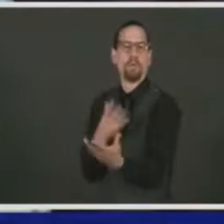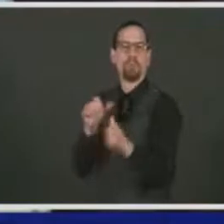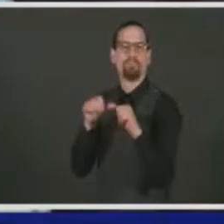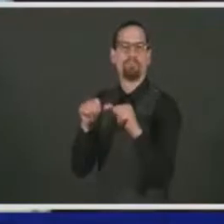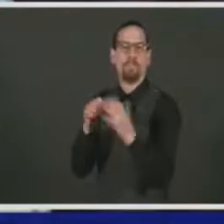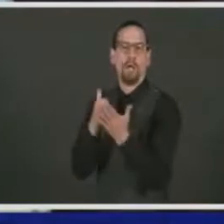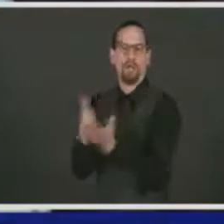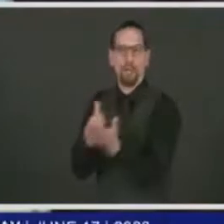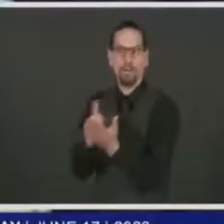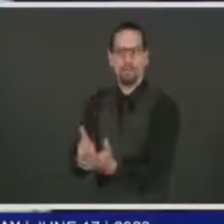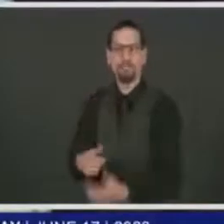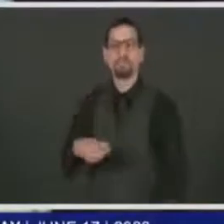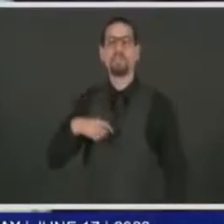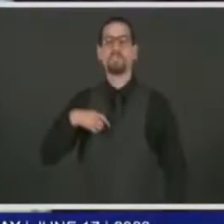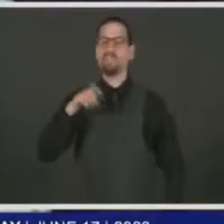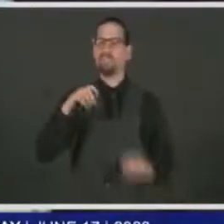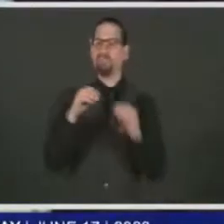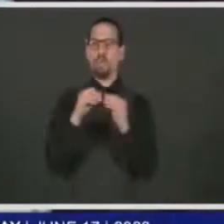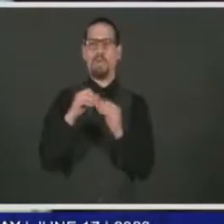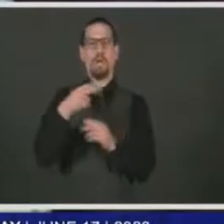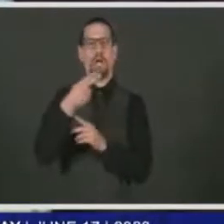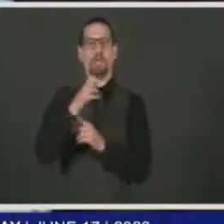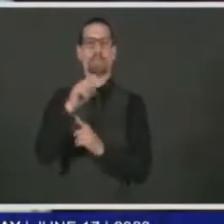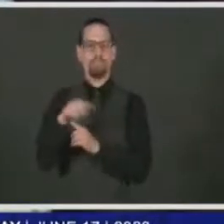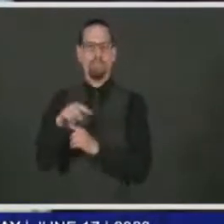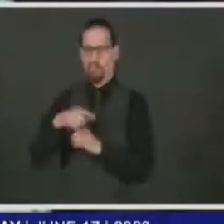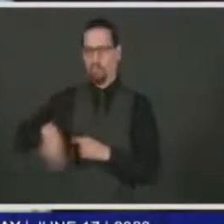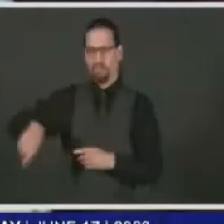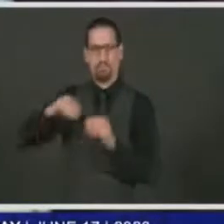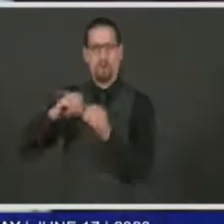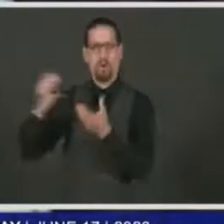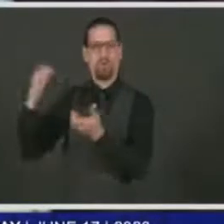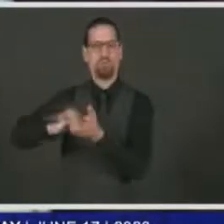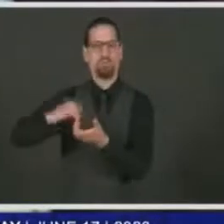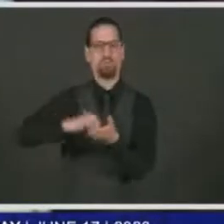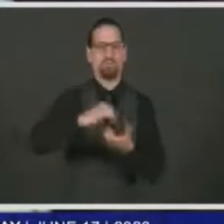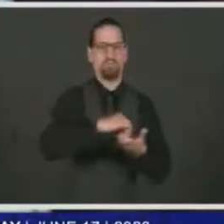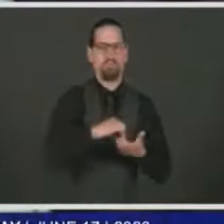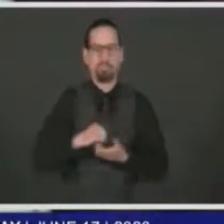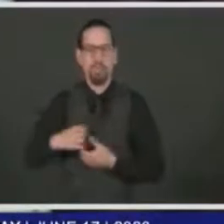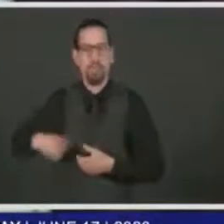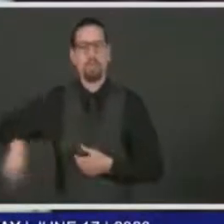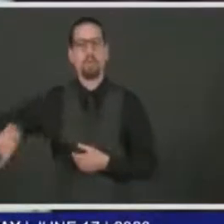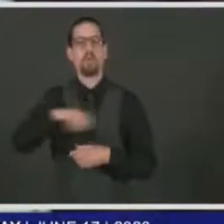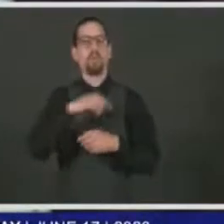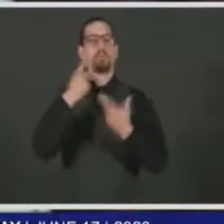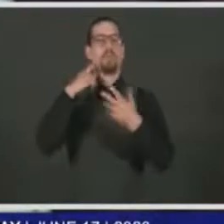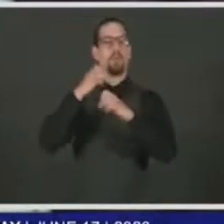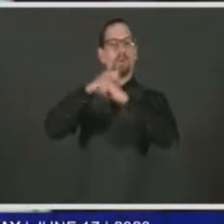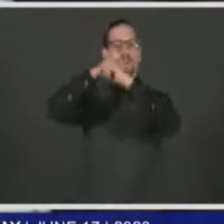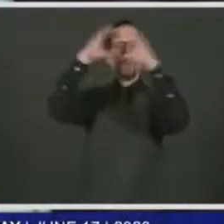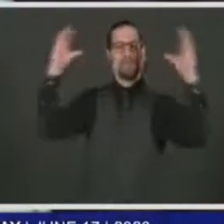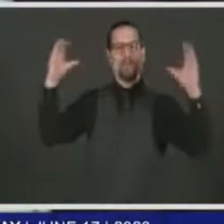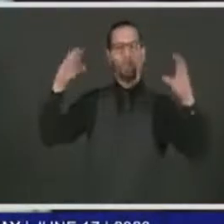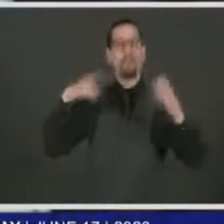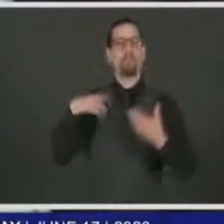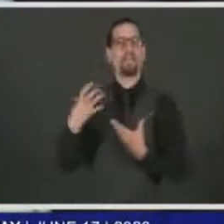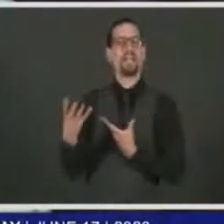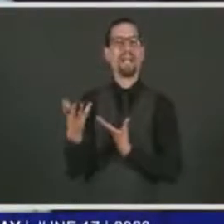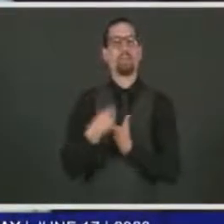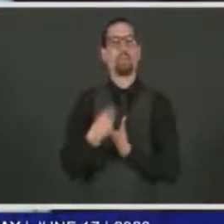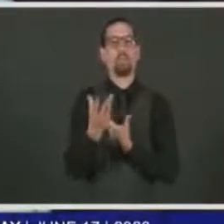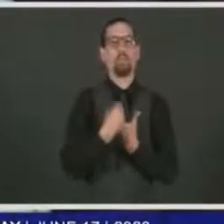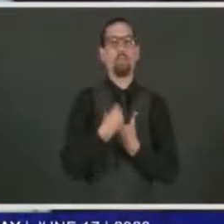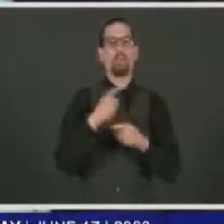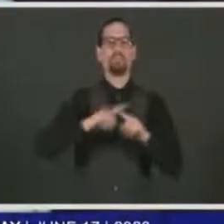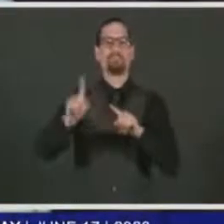us on resources and information sharing, we also envision the health equity zones getting involved in our testing and contact tracing